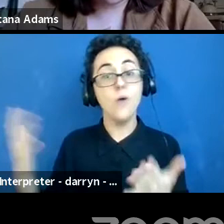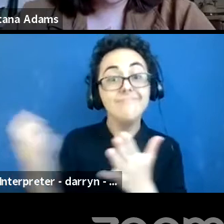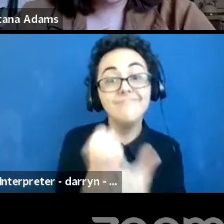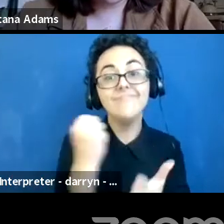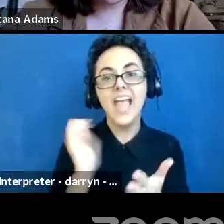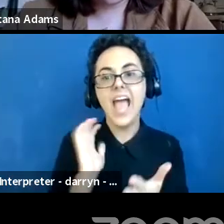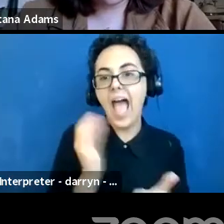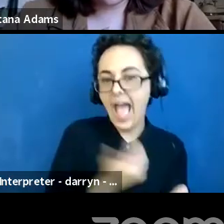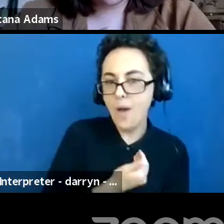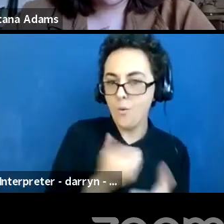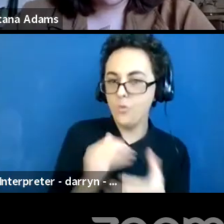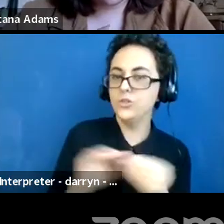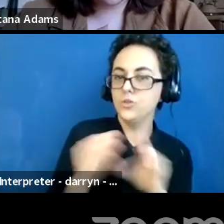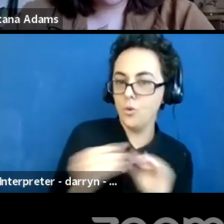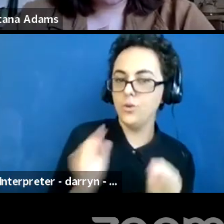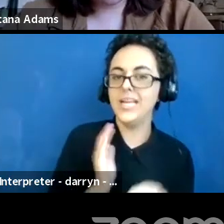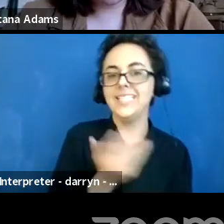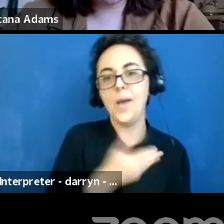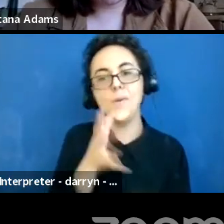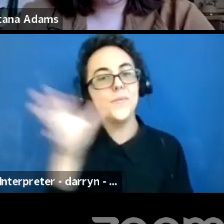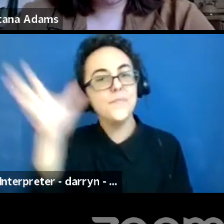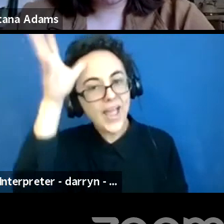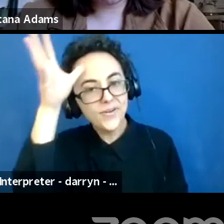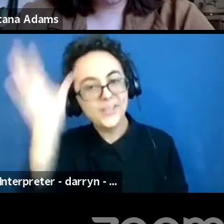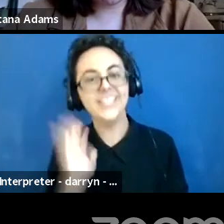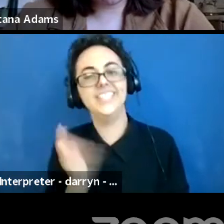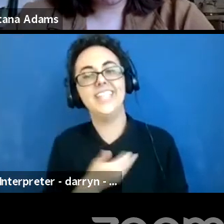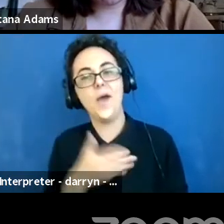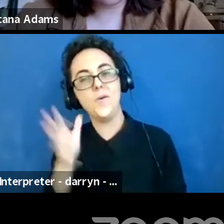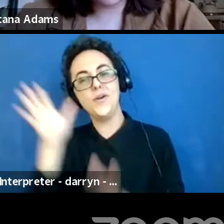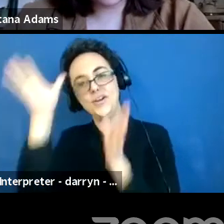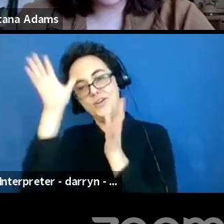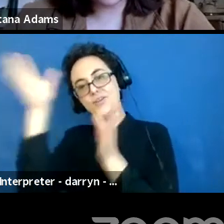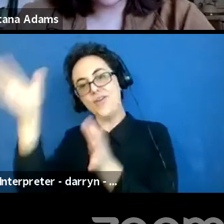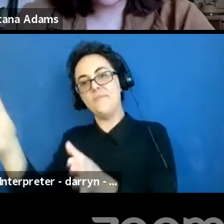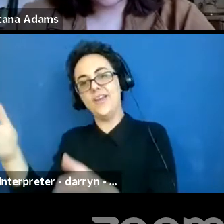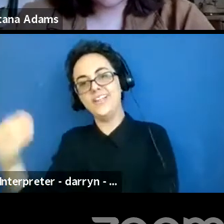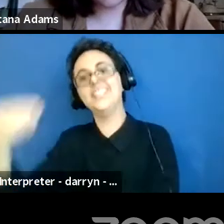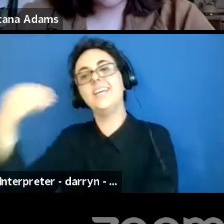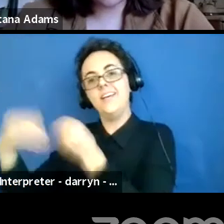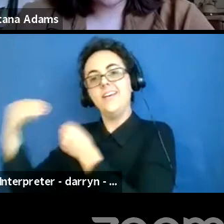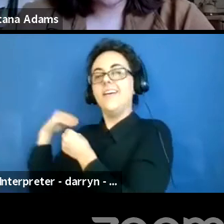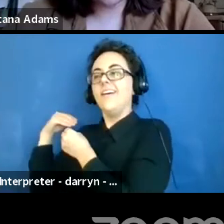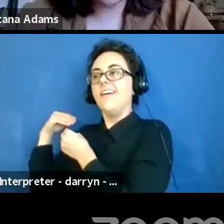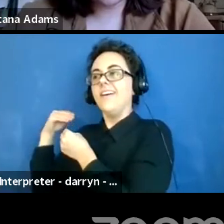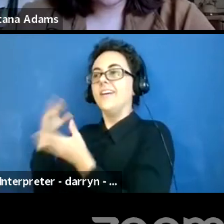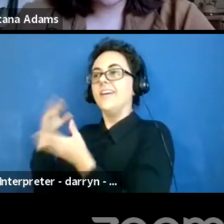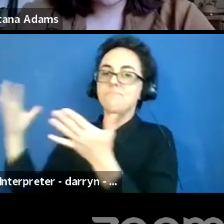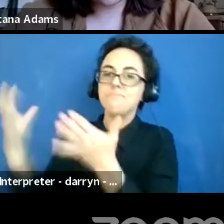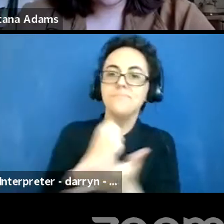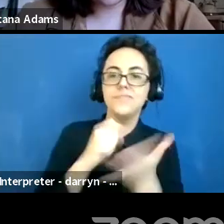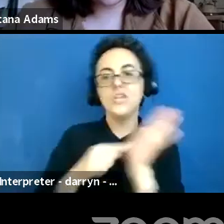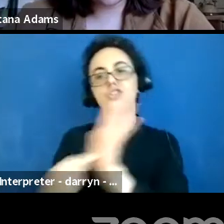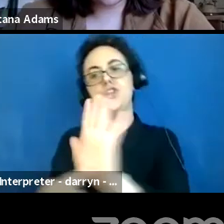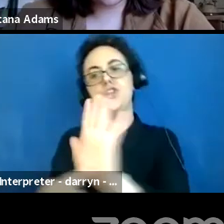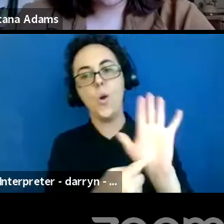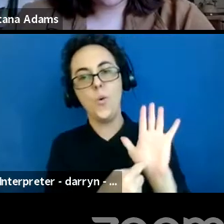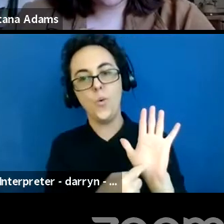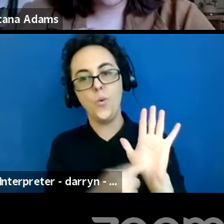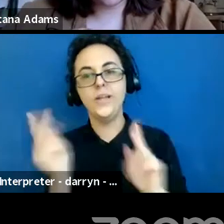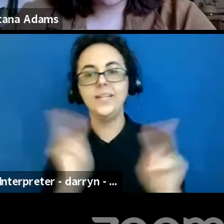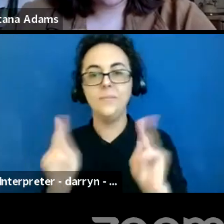and people are ready to listen, you know? And so I think it's just important to keep saying, like, we are